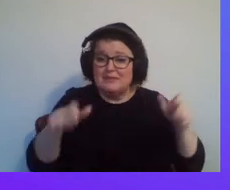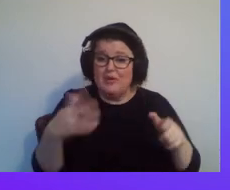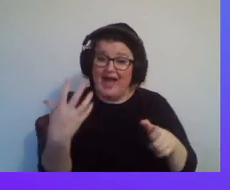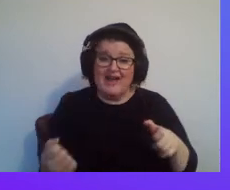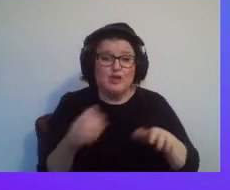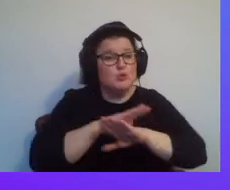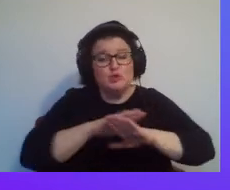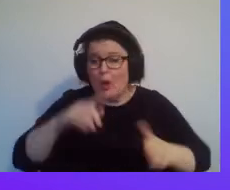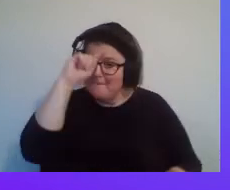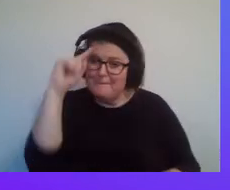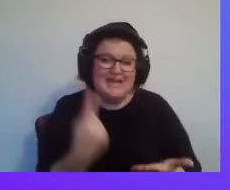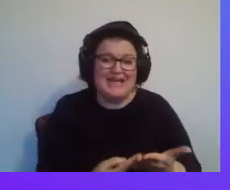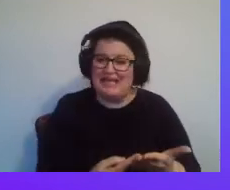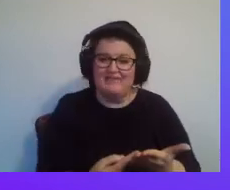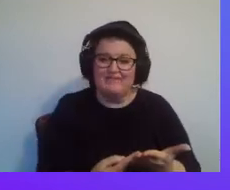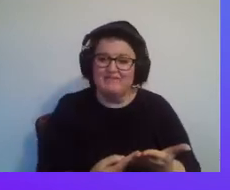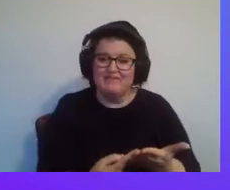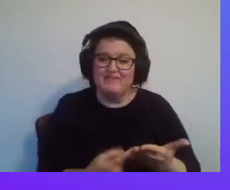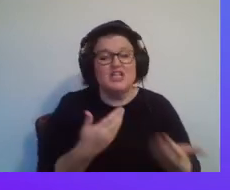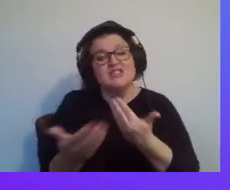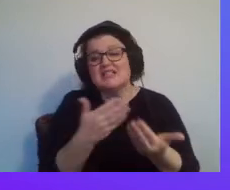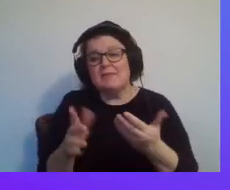the non-believers of whatever subject one brings up.